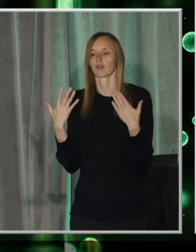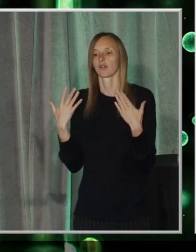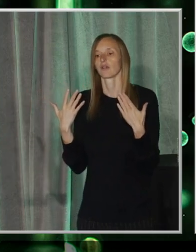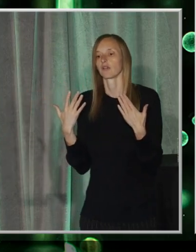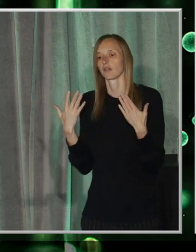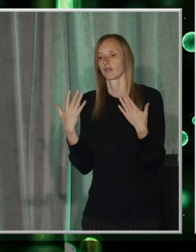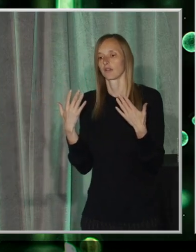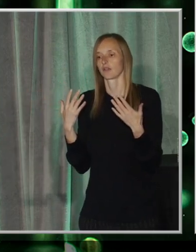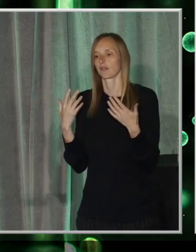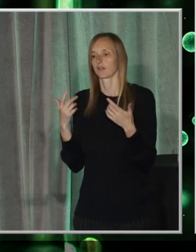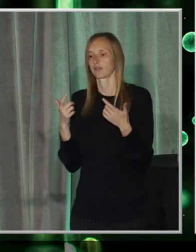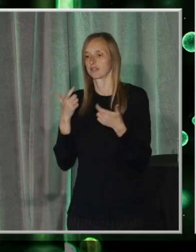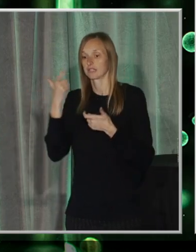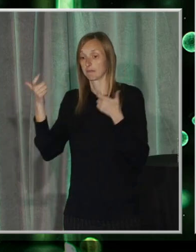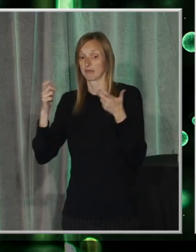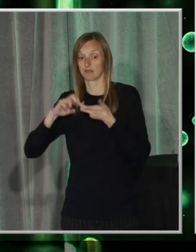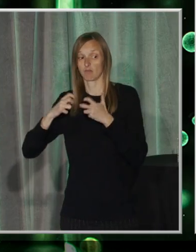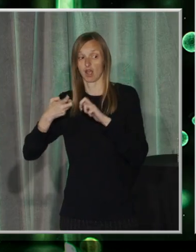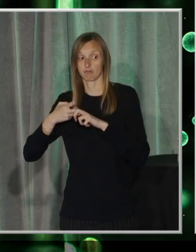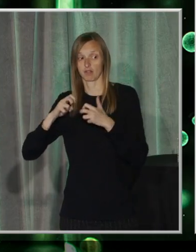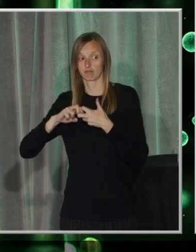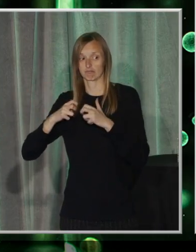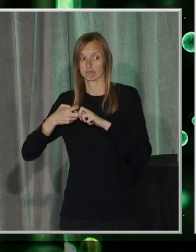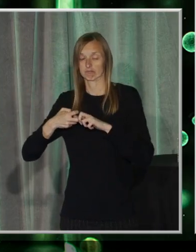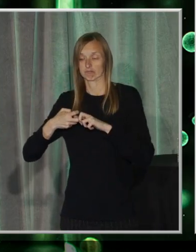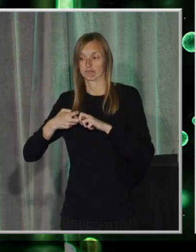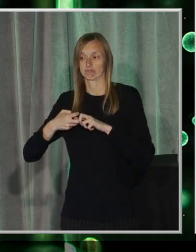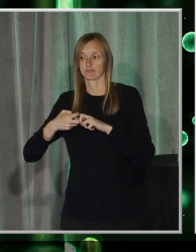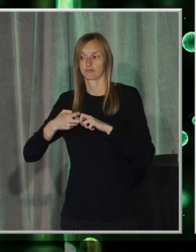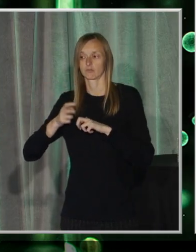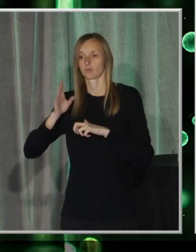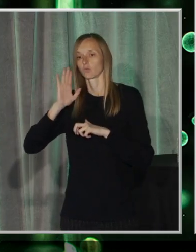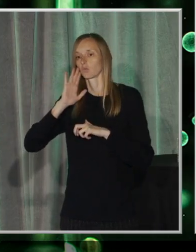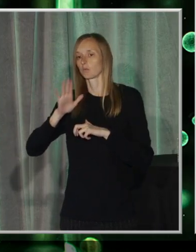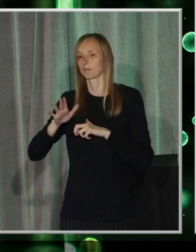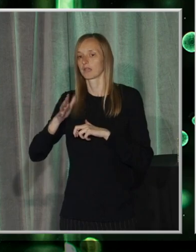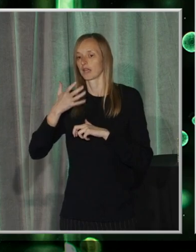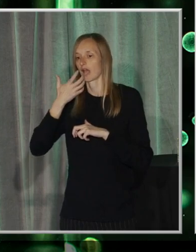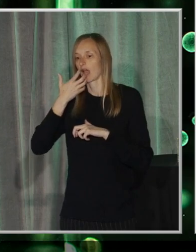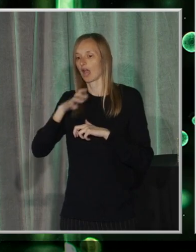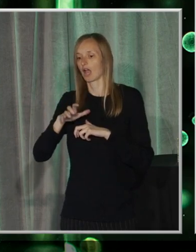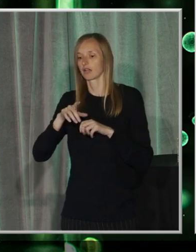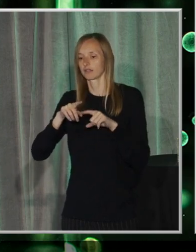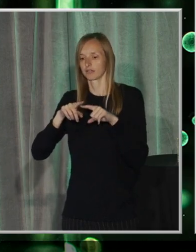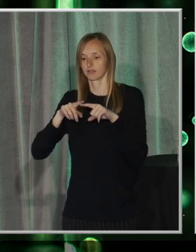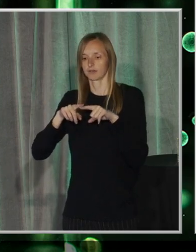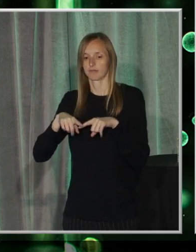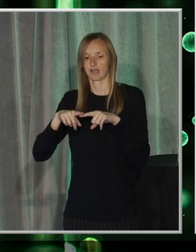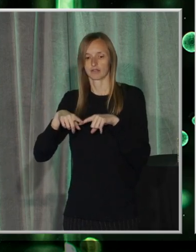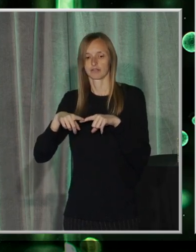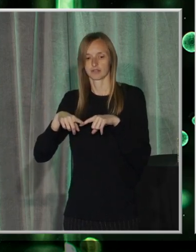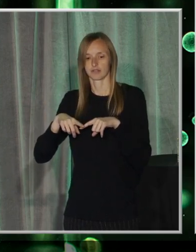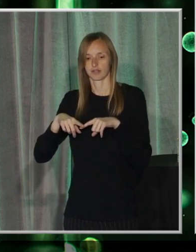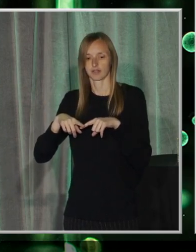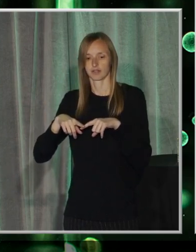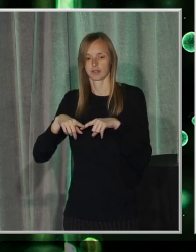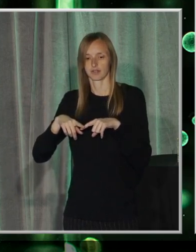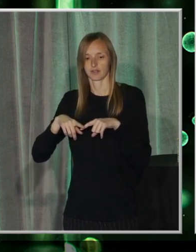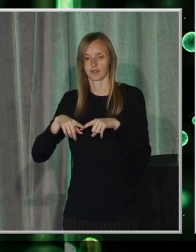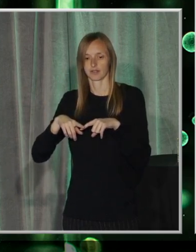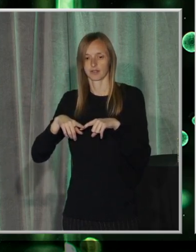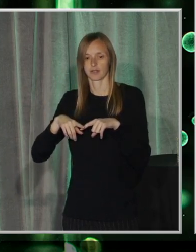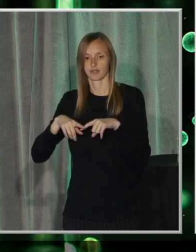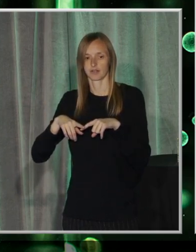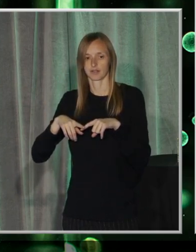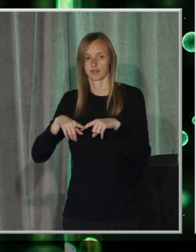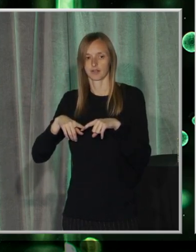like a big problem, because it will be happen based on the how we are interlink, how